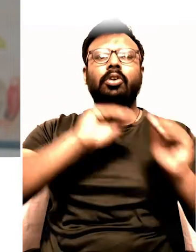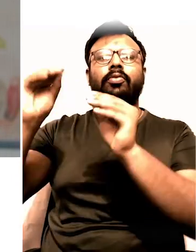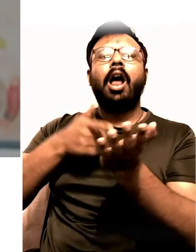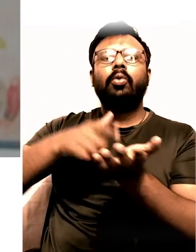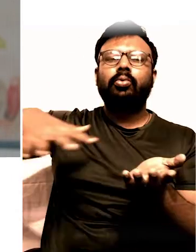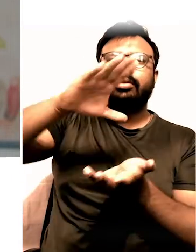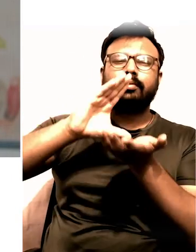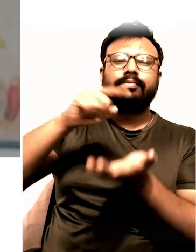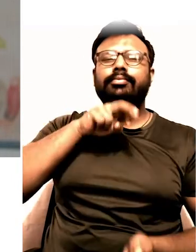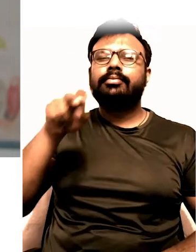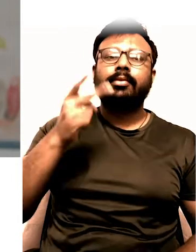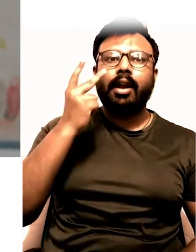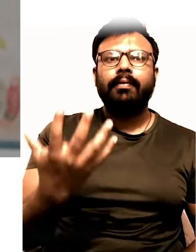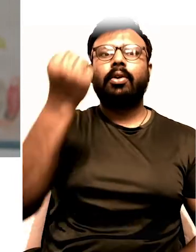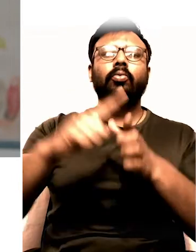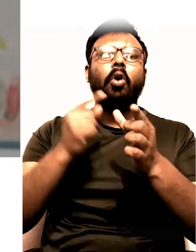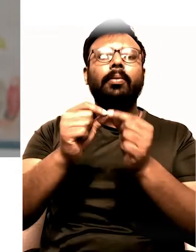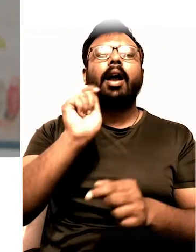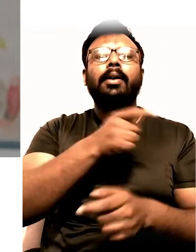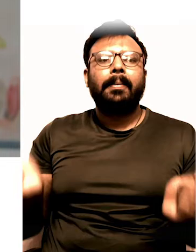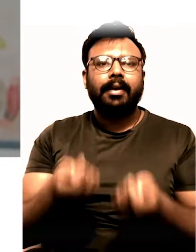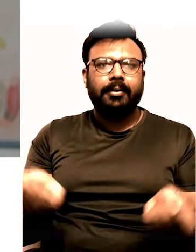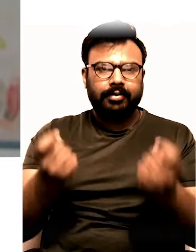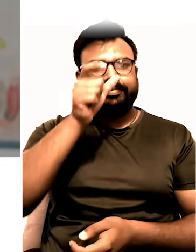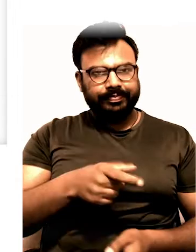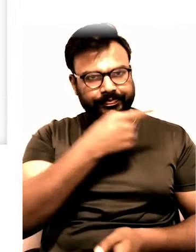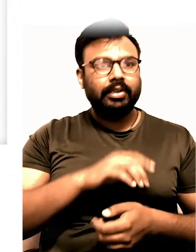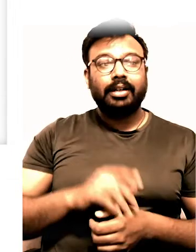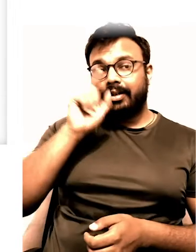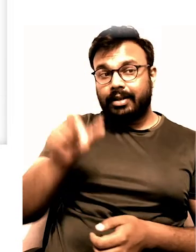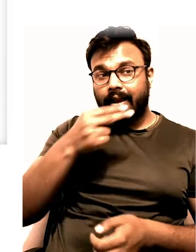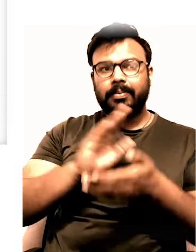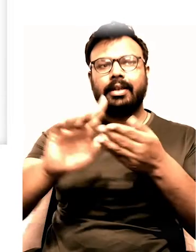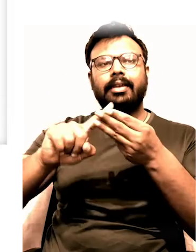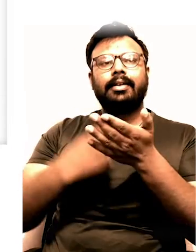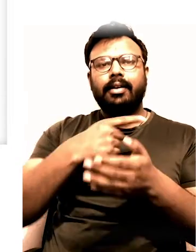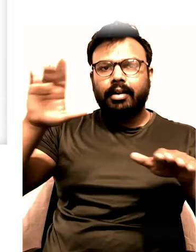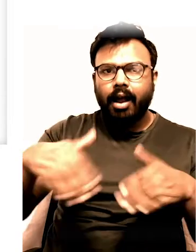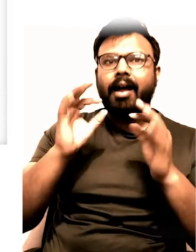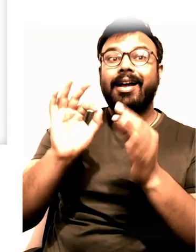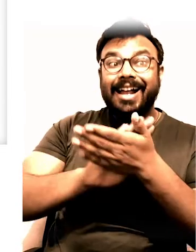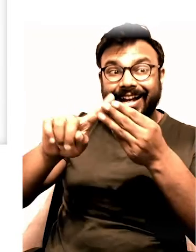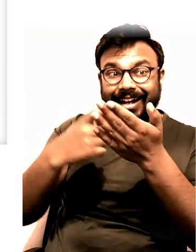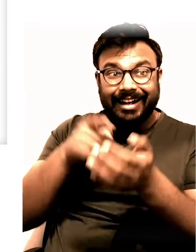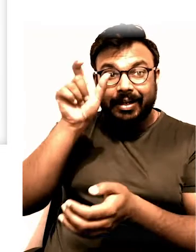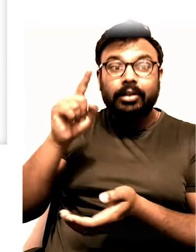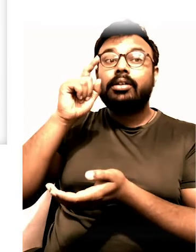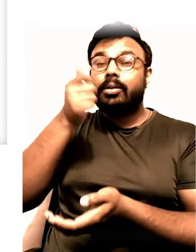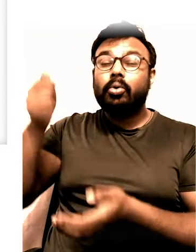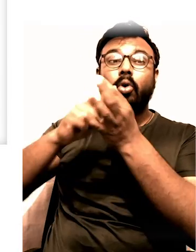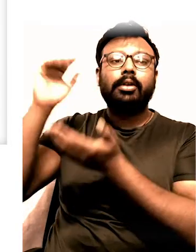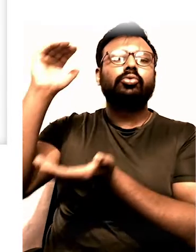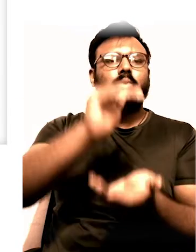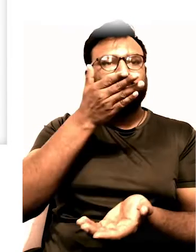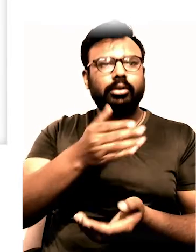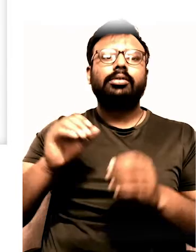Heer's family. They force her to marry a man of their choosing, but Heer's love remains unswayed. In